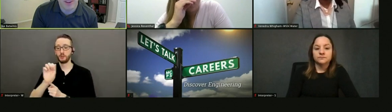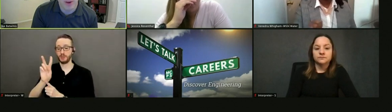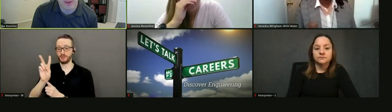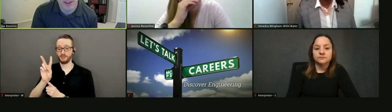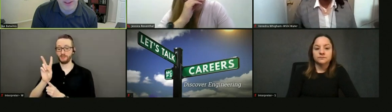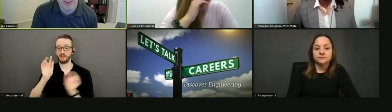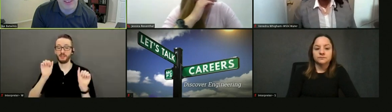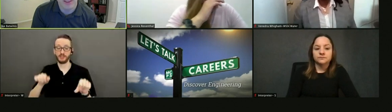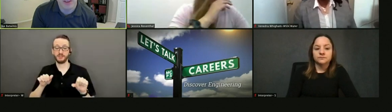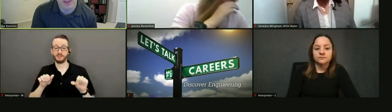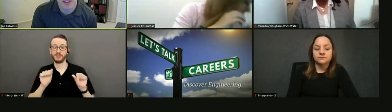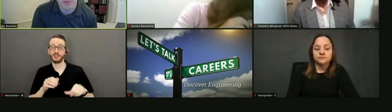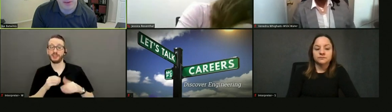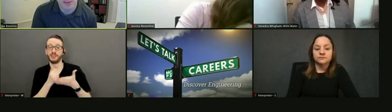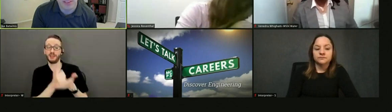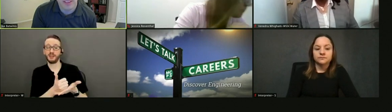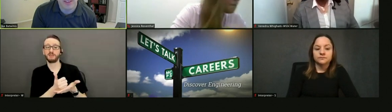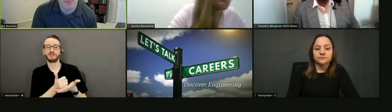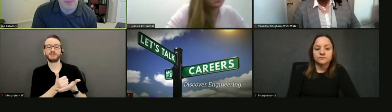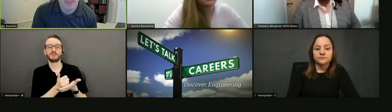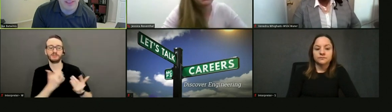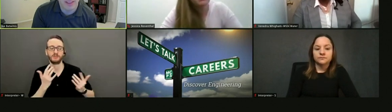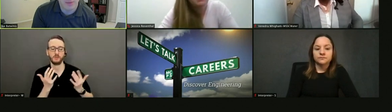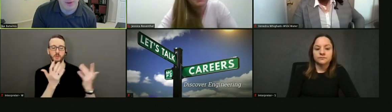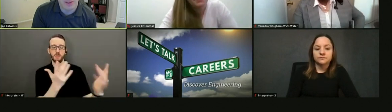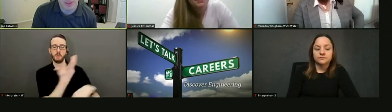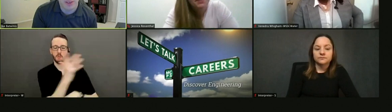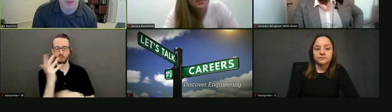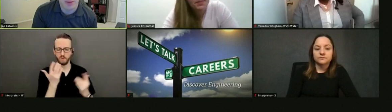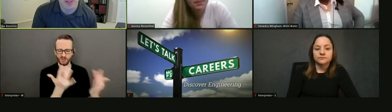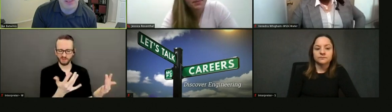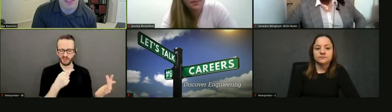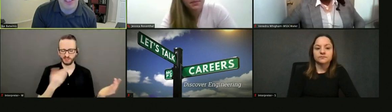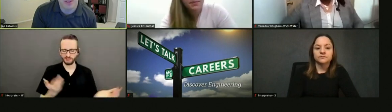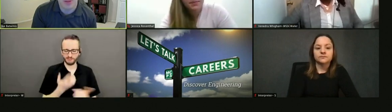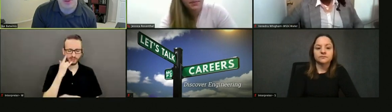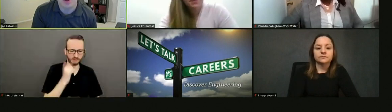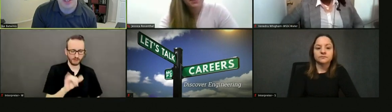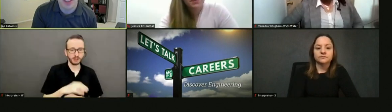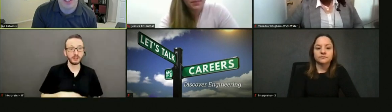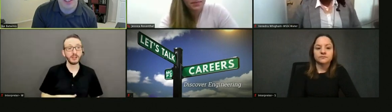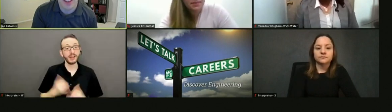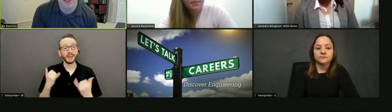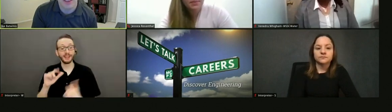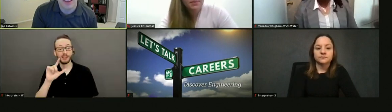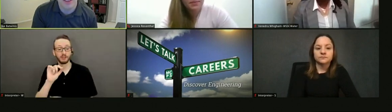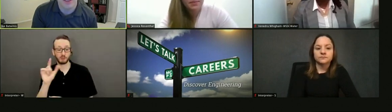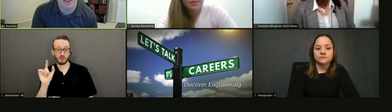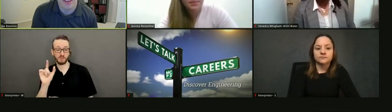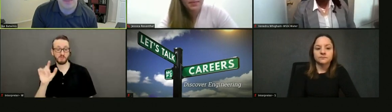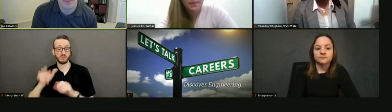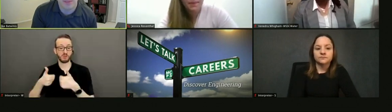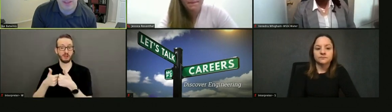fight wildfires out here in California. And then we're actually in the middle of the 2021 challenge now,